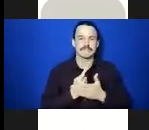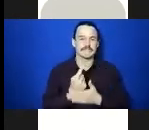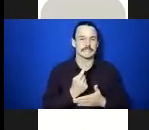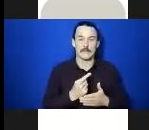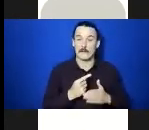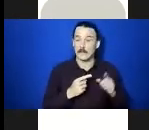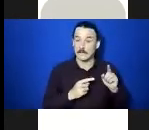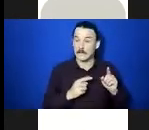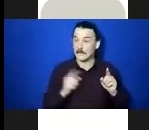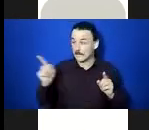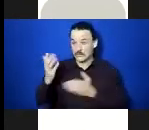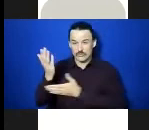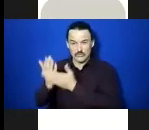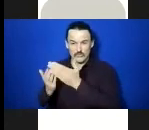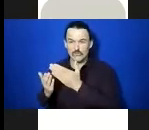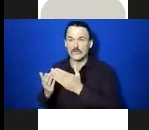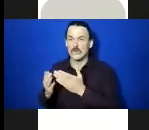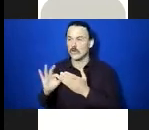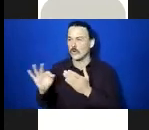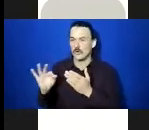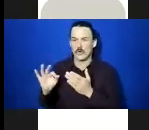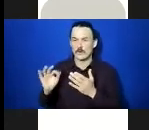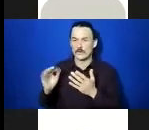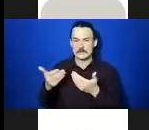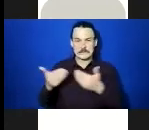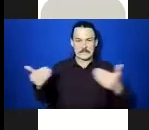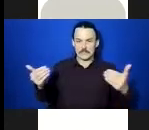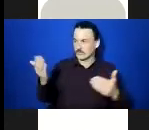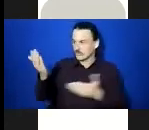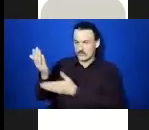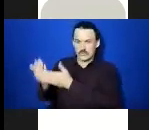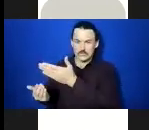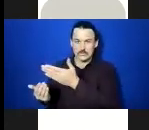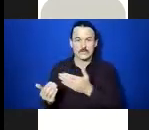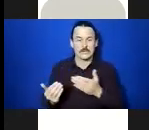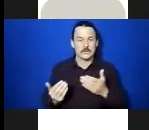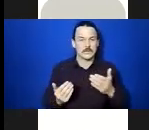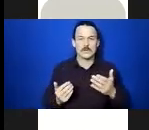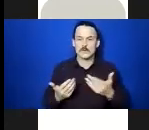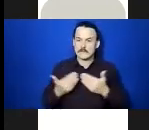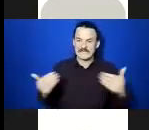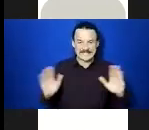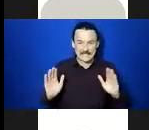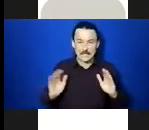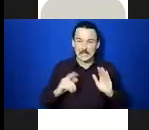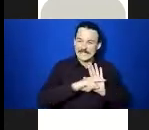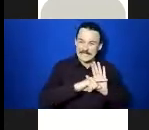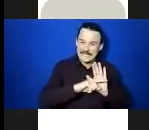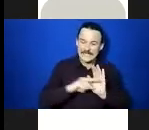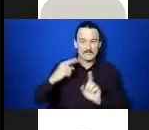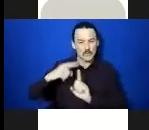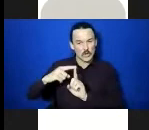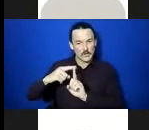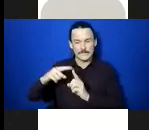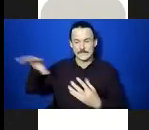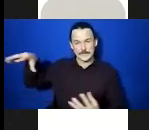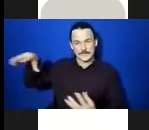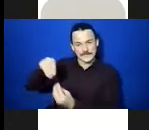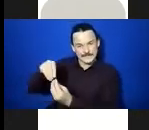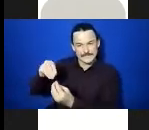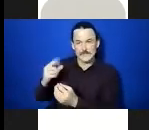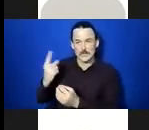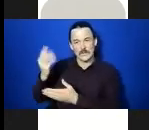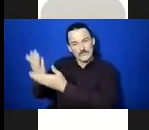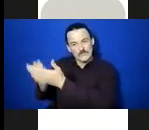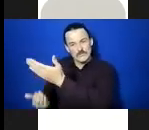be regarded as two disparate paths, but rather should be combined, not only to highlight complexities, but